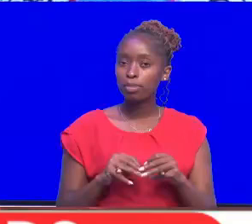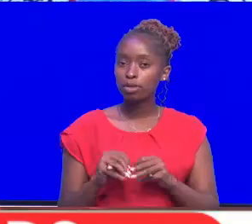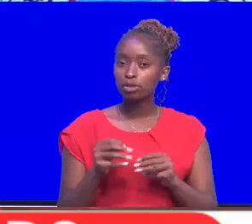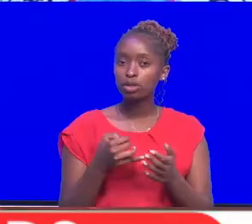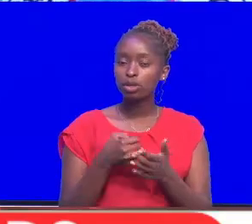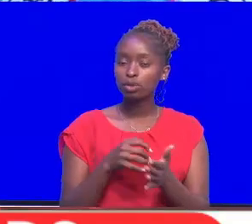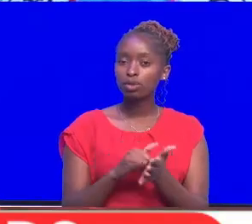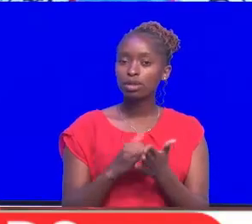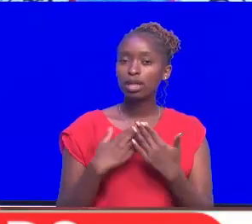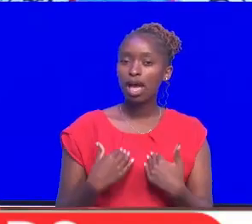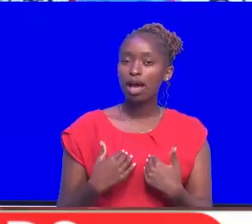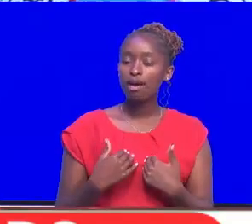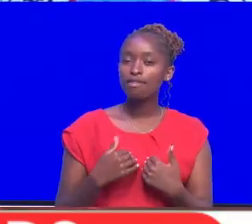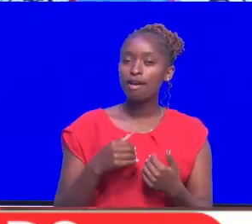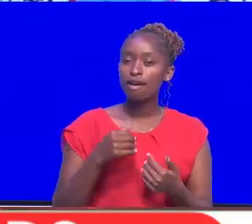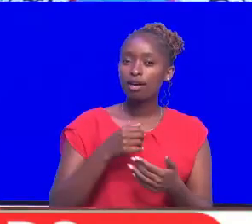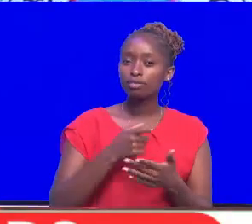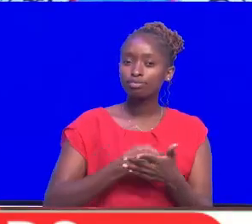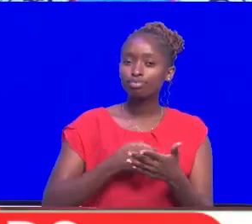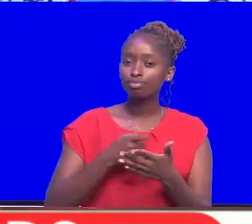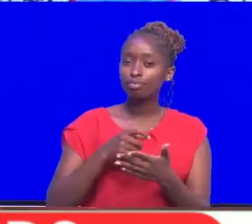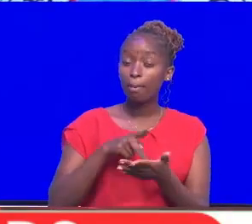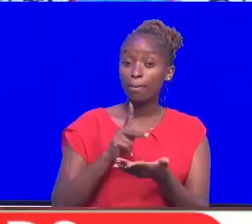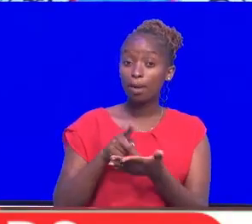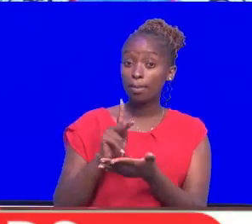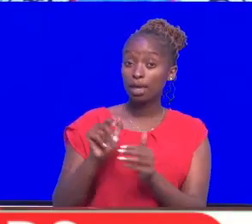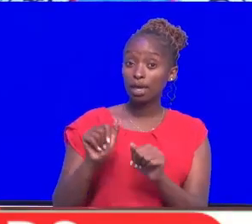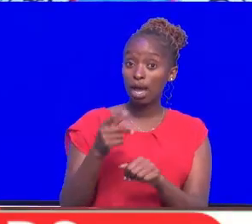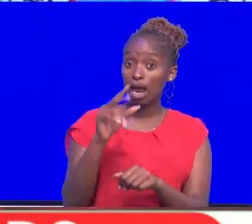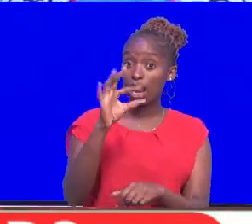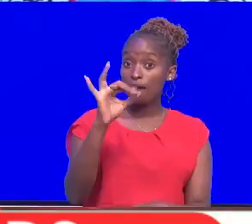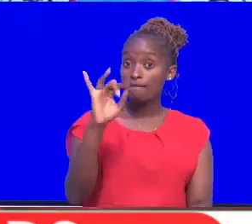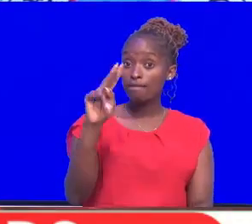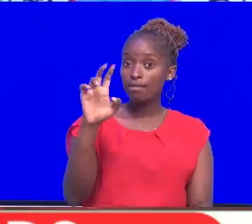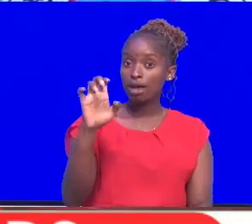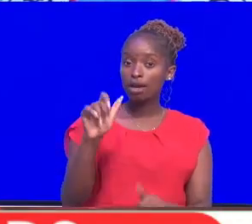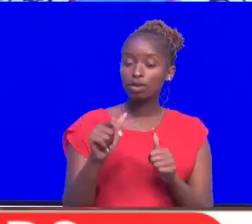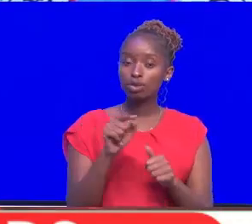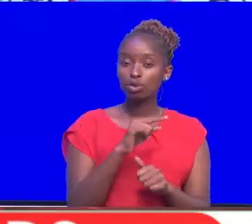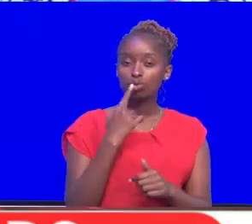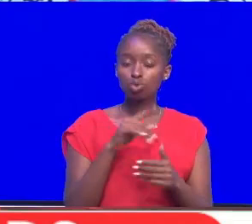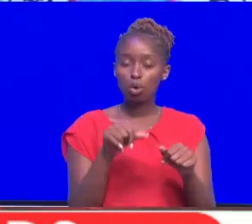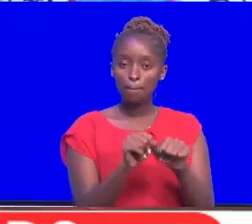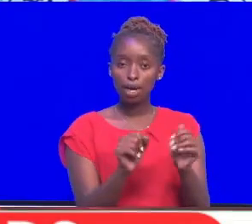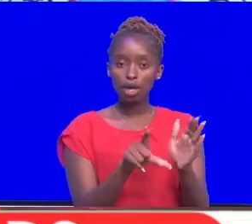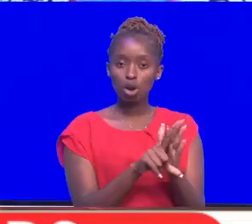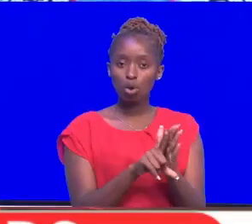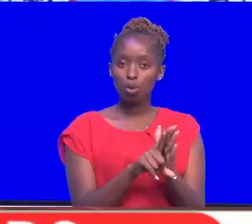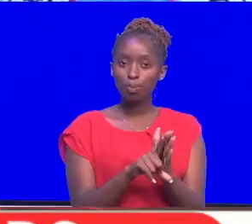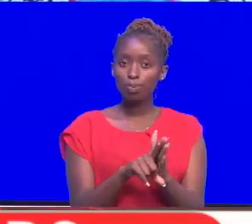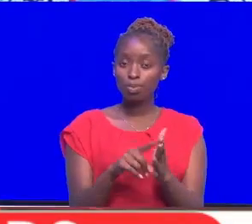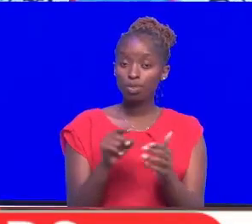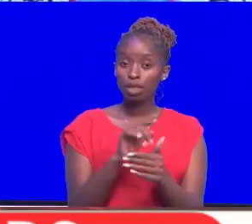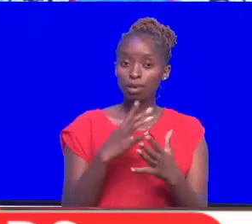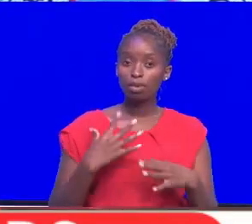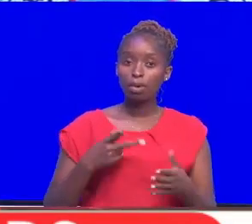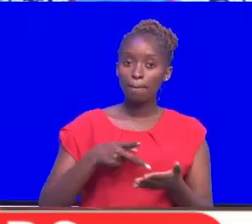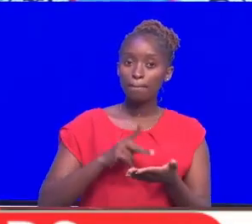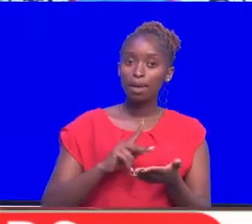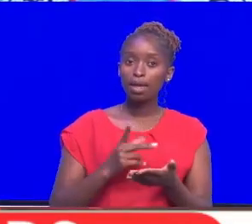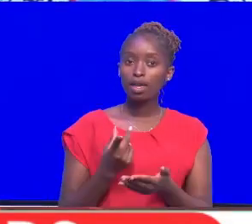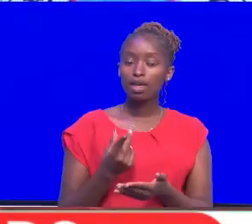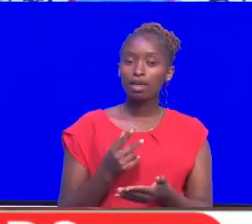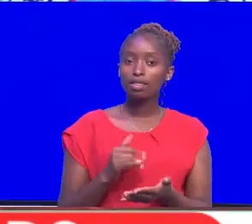to those abusing traffic laws. A similar attempt was initiated 8 years ago, where offenders paid instant fines